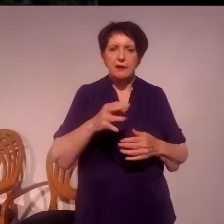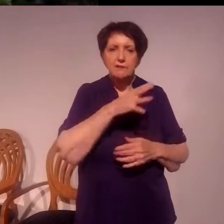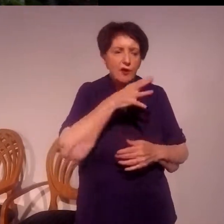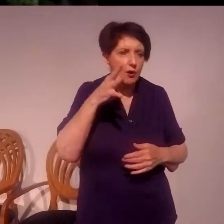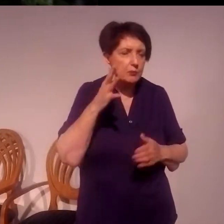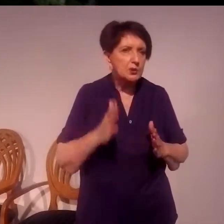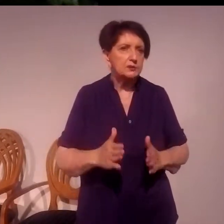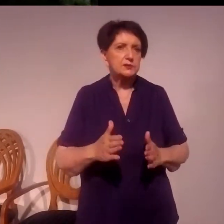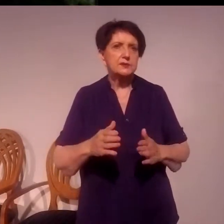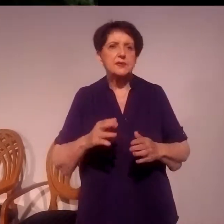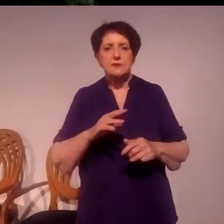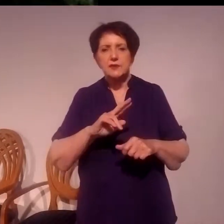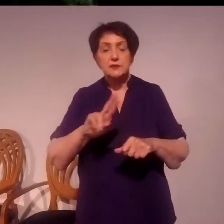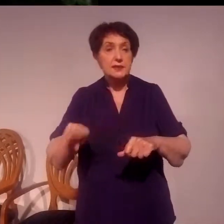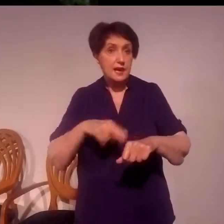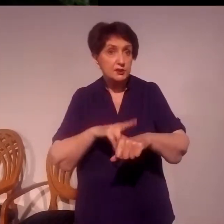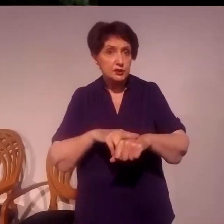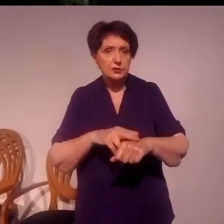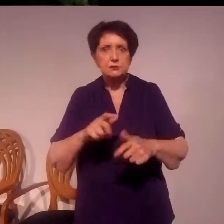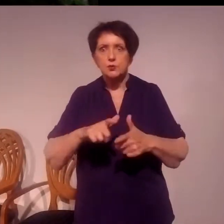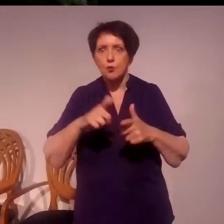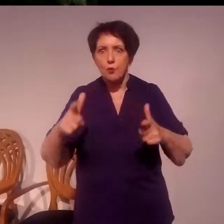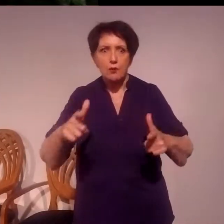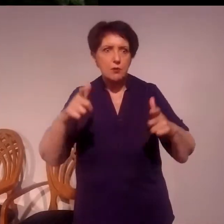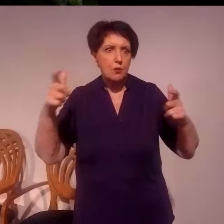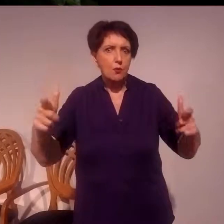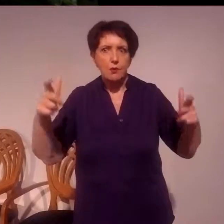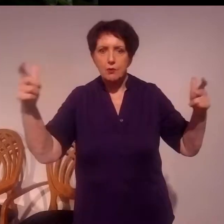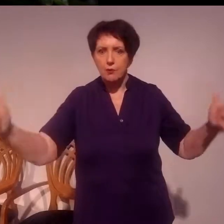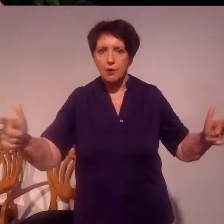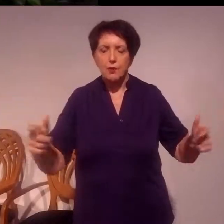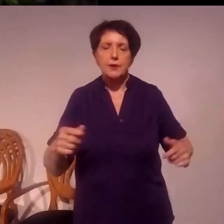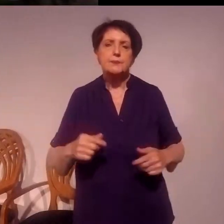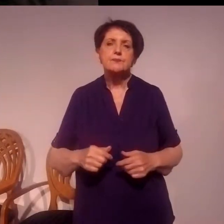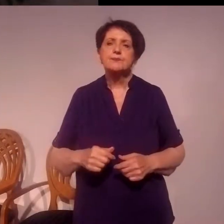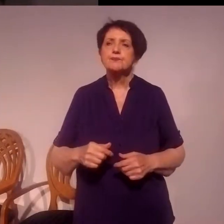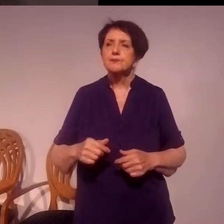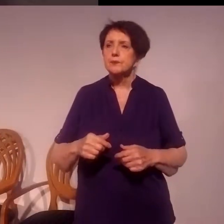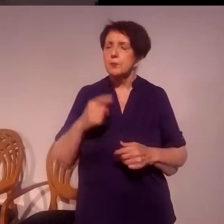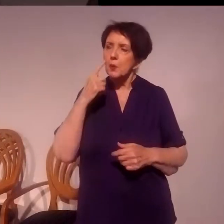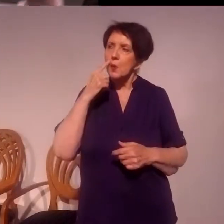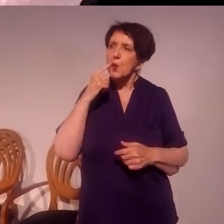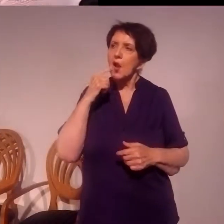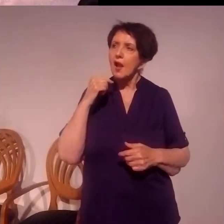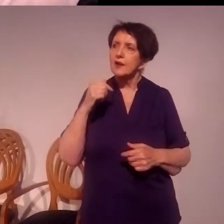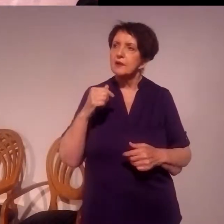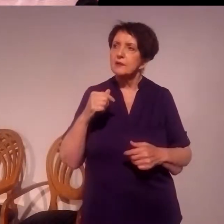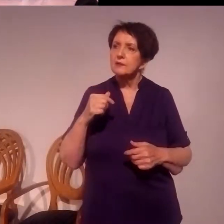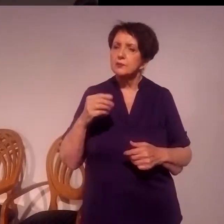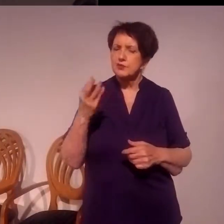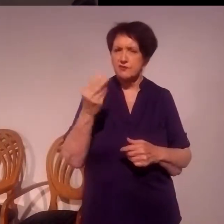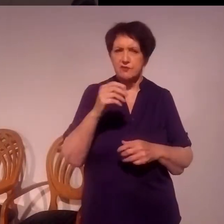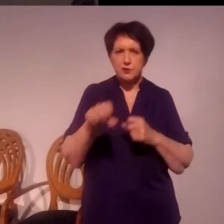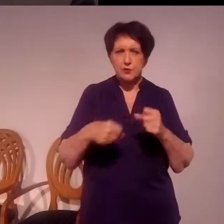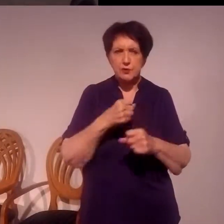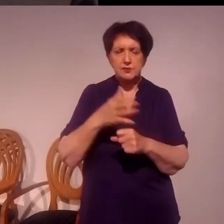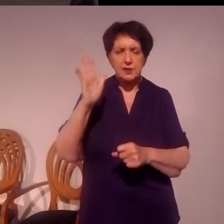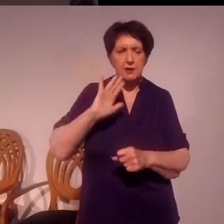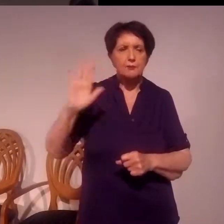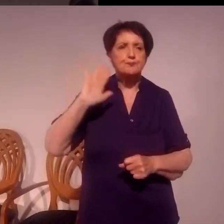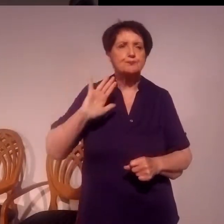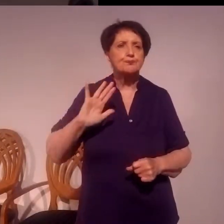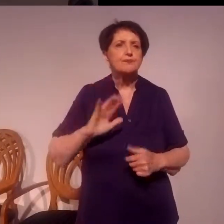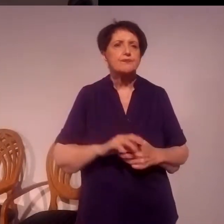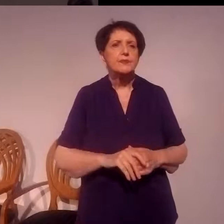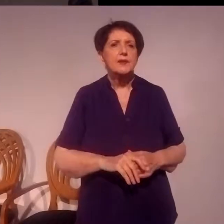it started to grow nationally, because this is when we might start hearing about it. It started growing nationally. This was a few years back, okay?